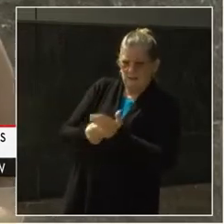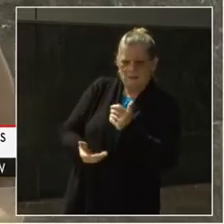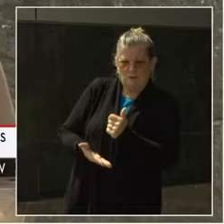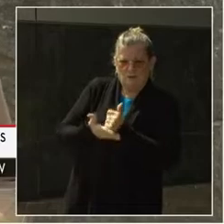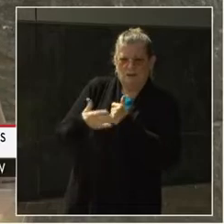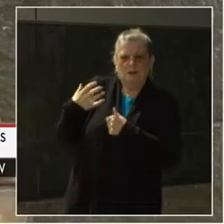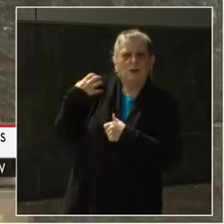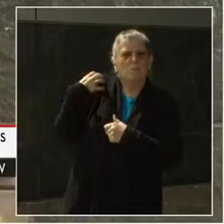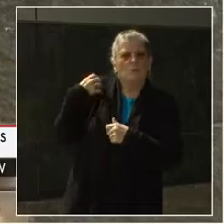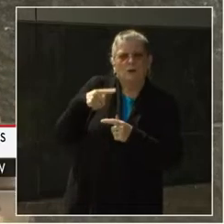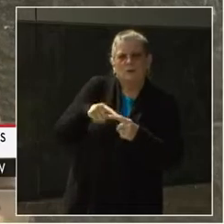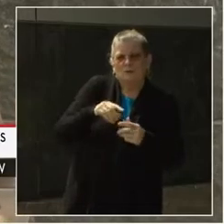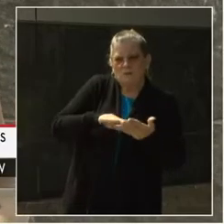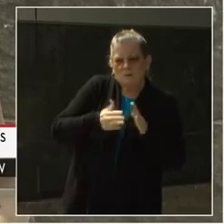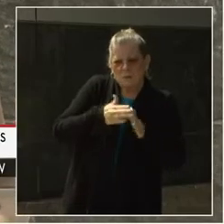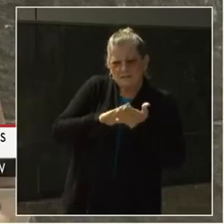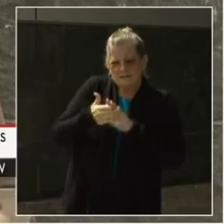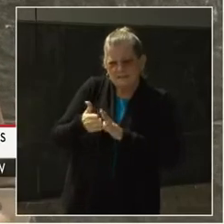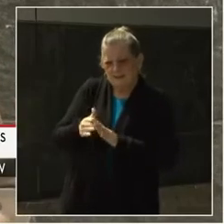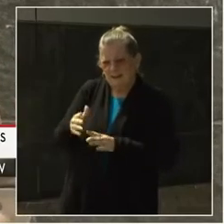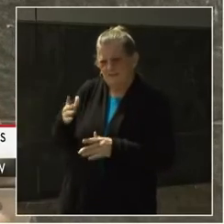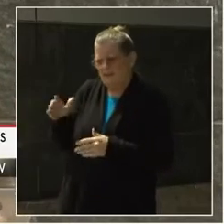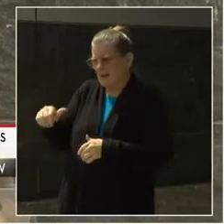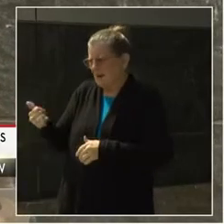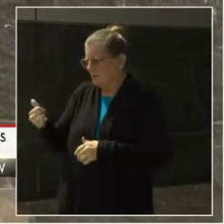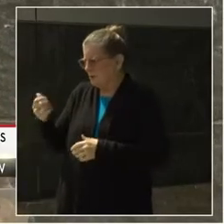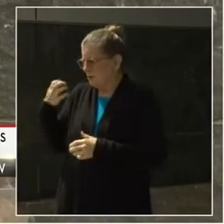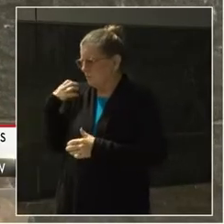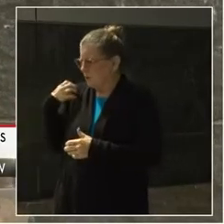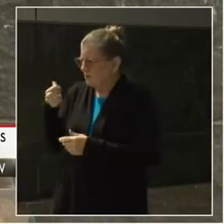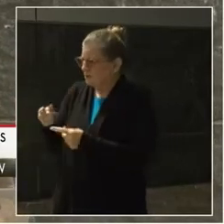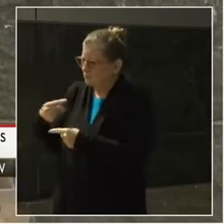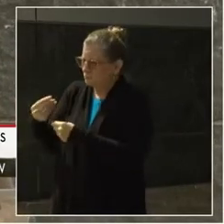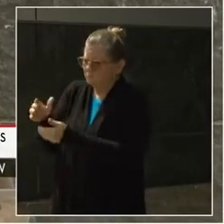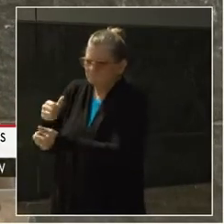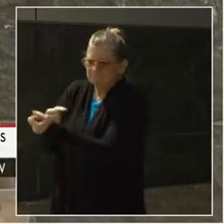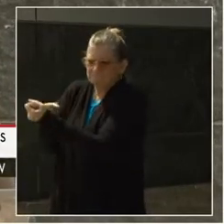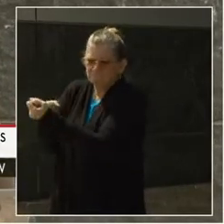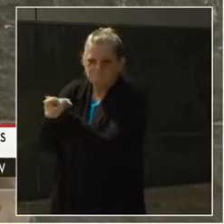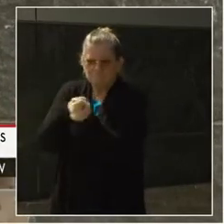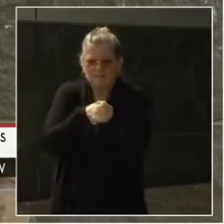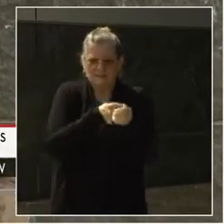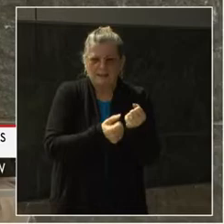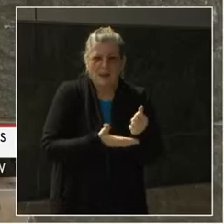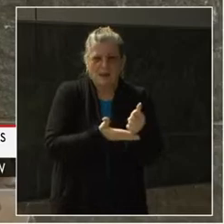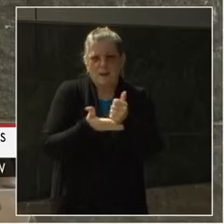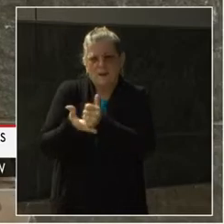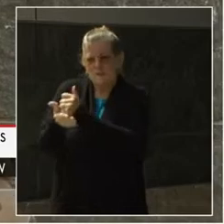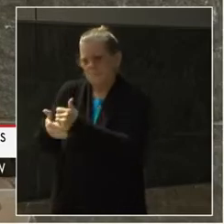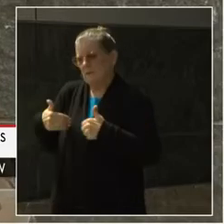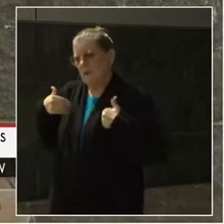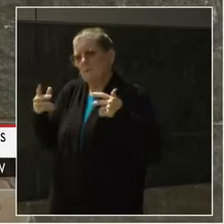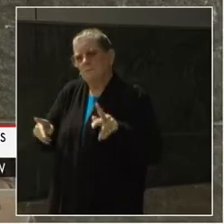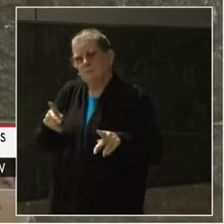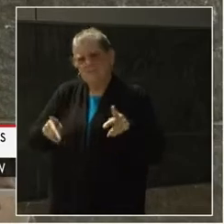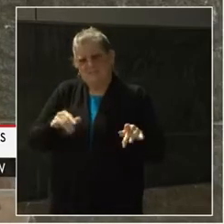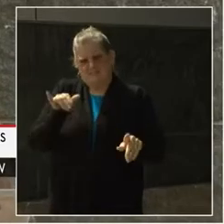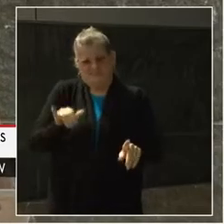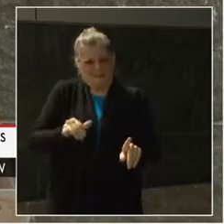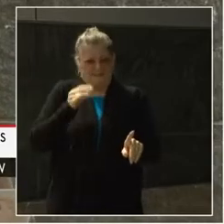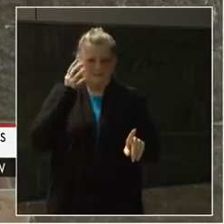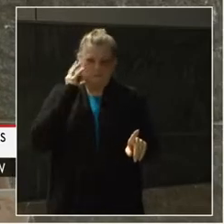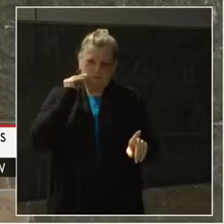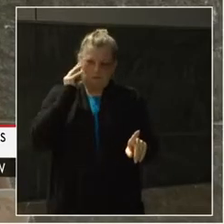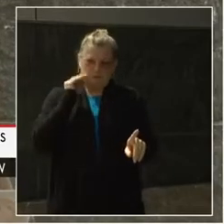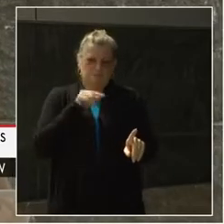Washington University, to help make these experiences happen for our young people. So with that, I want to go to